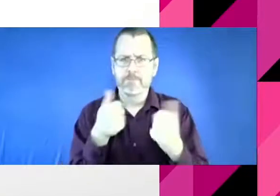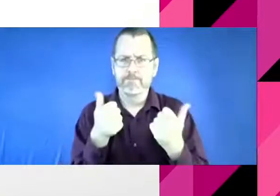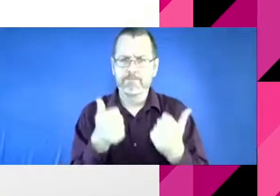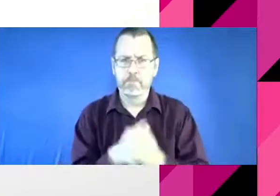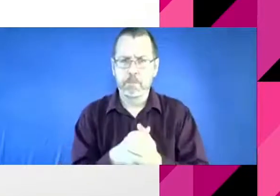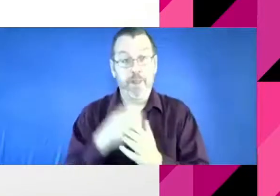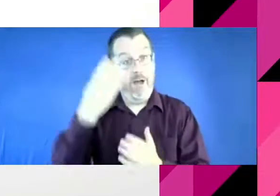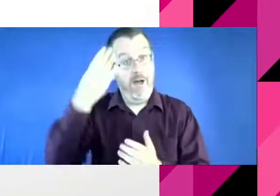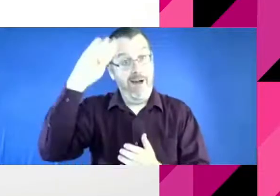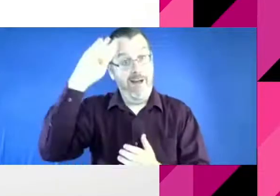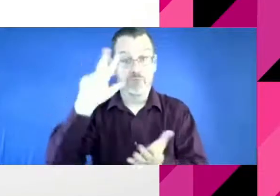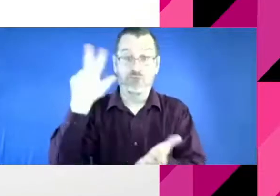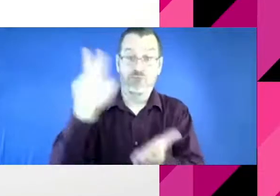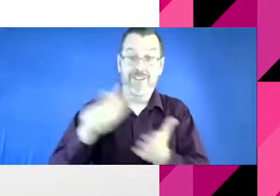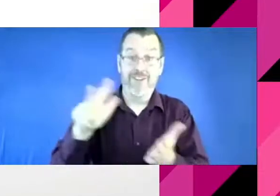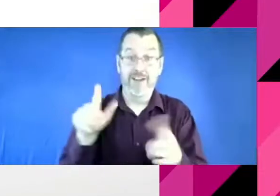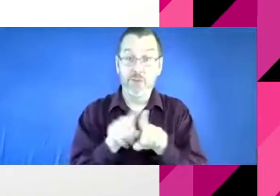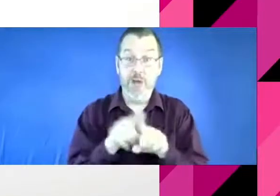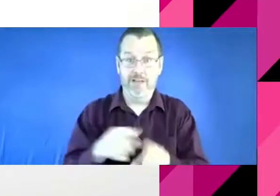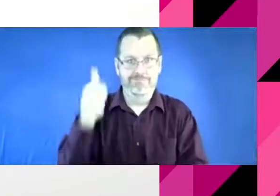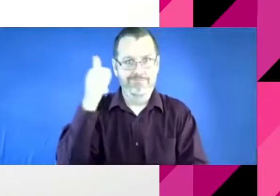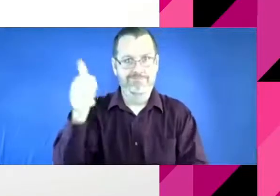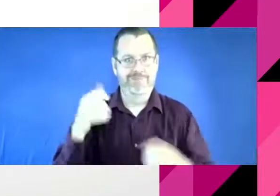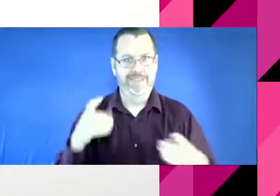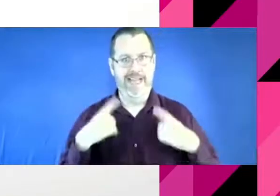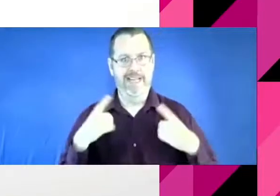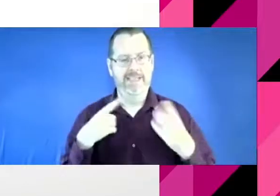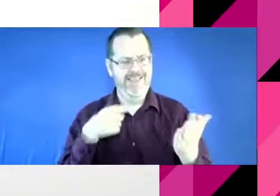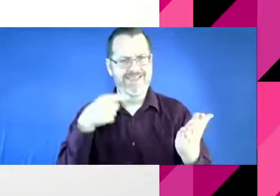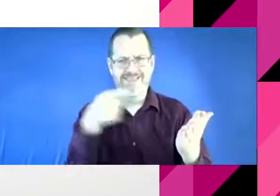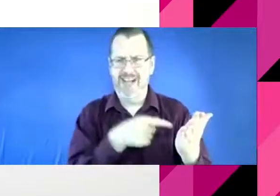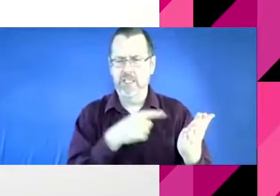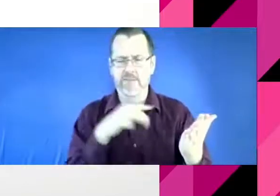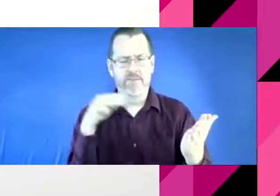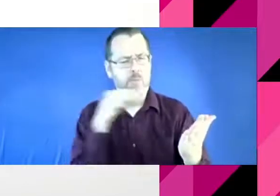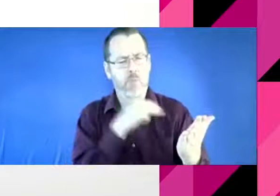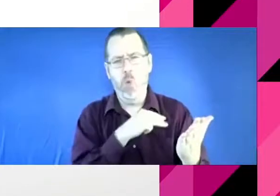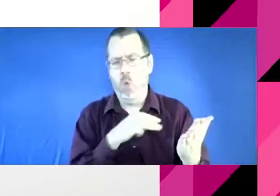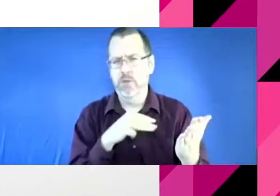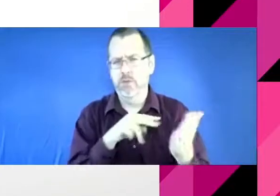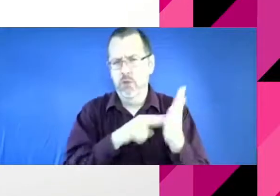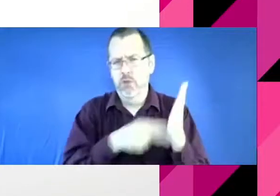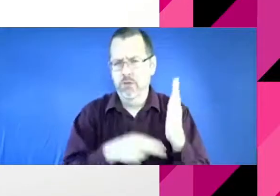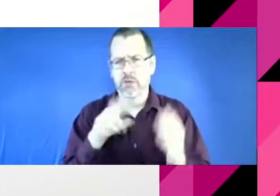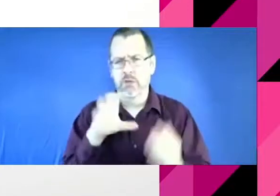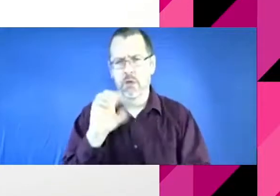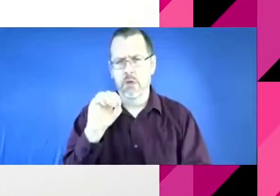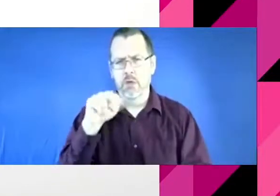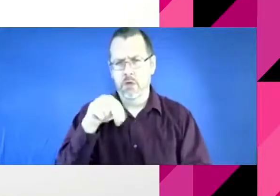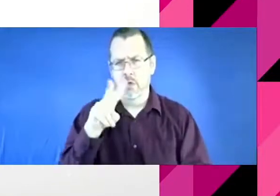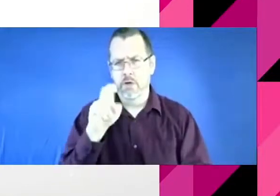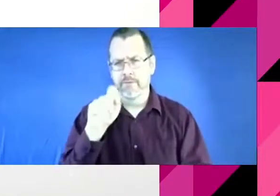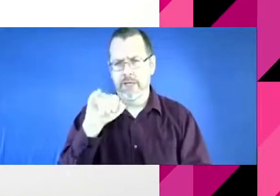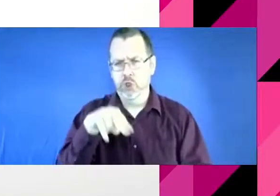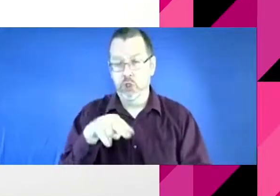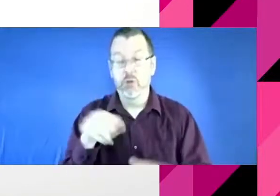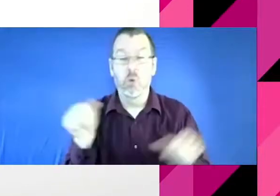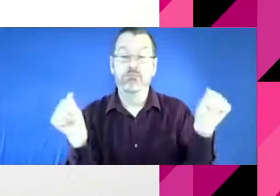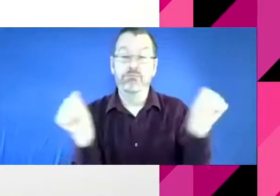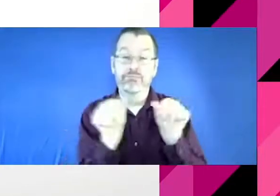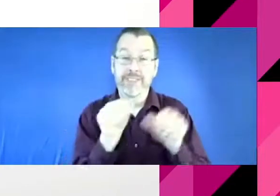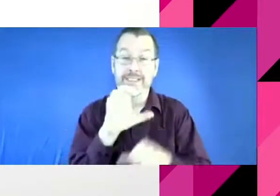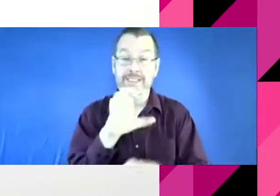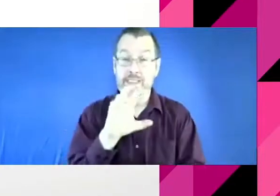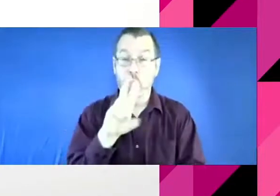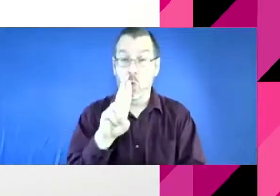It is difficult to think of a more important international agreement. The CRPD, as it's commonly called, was the first international human